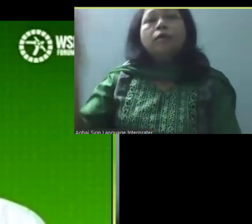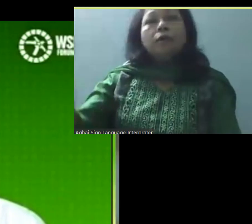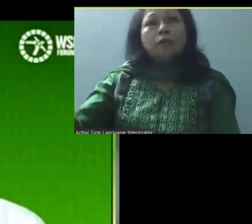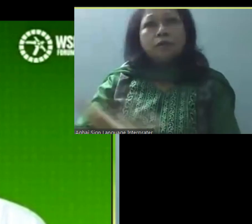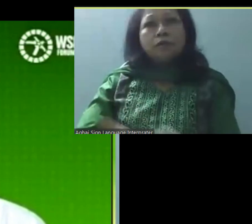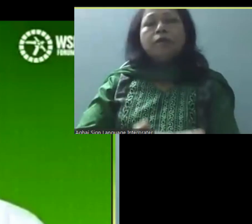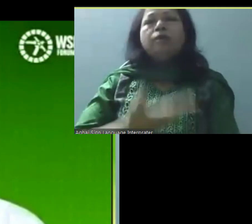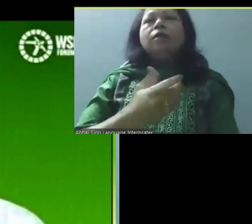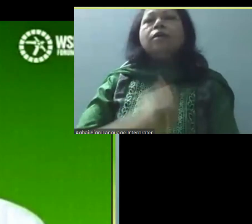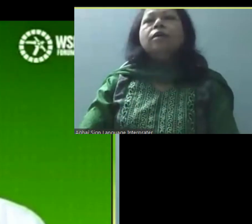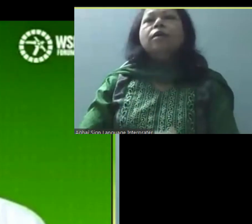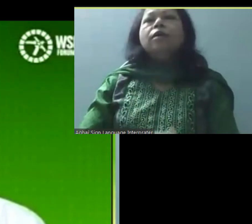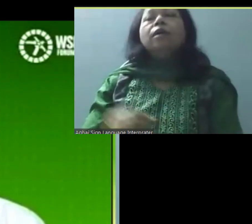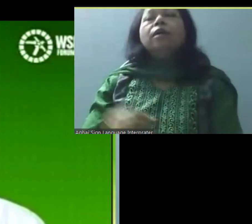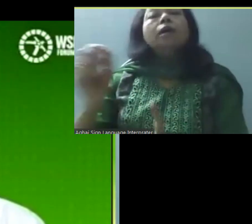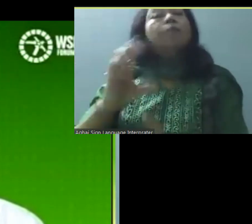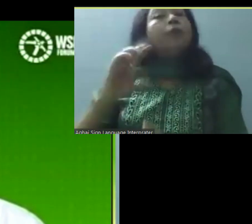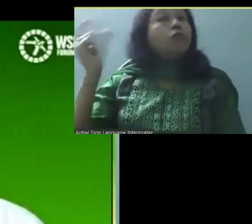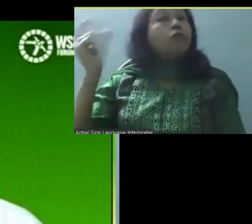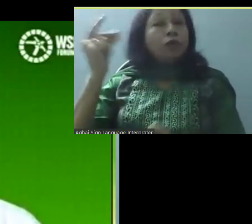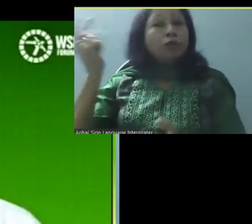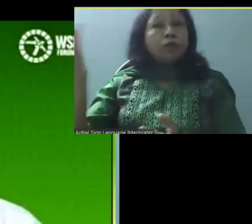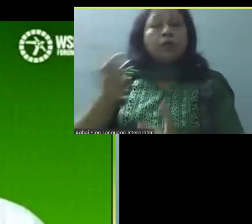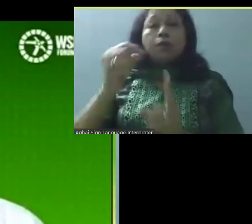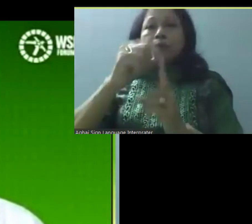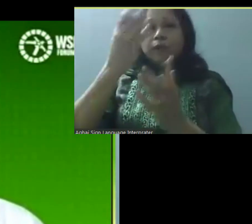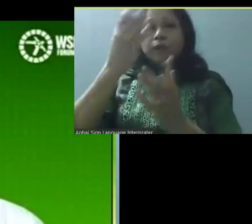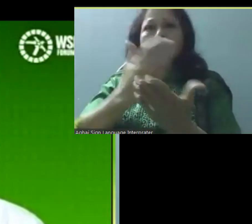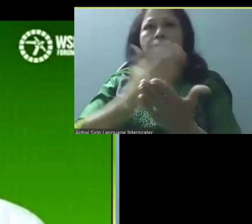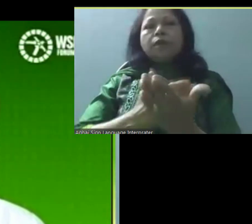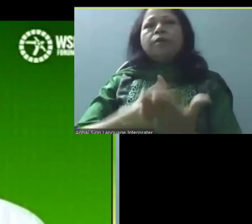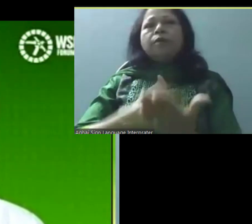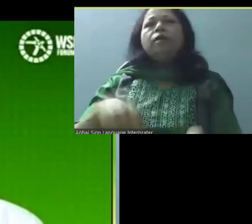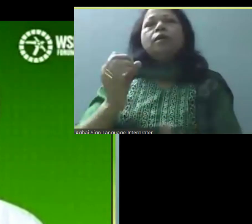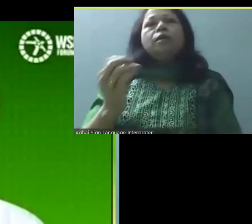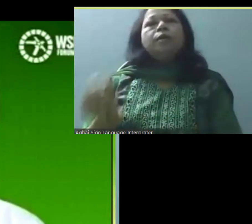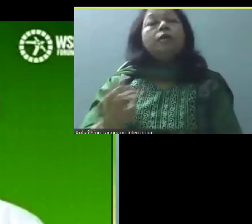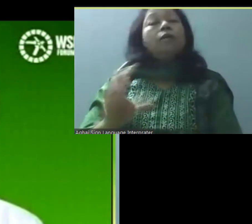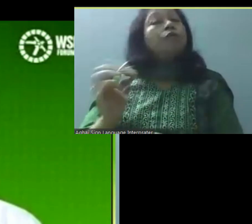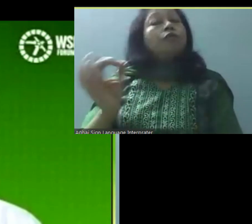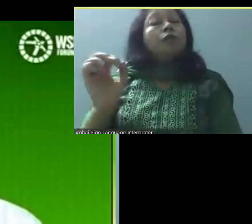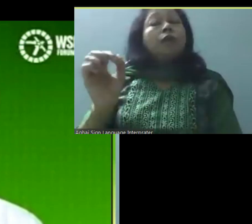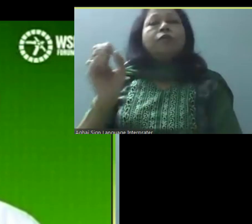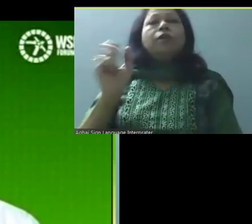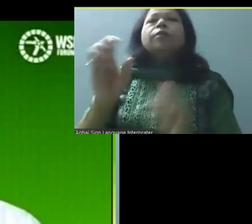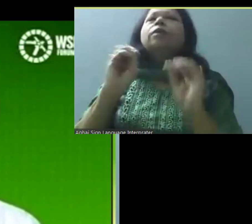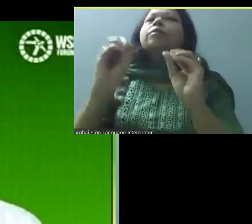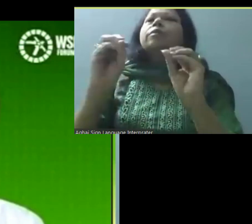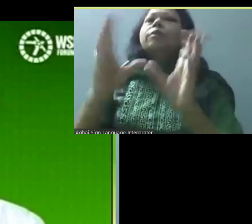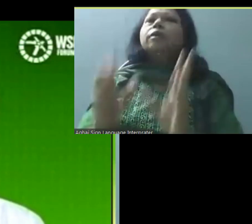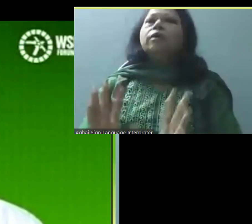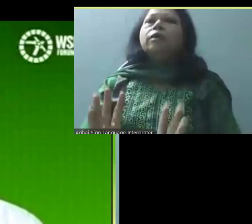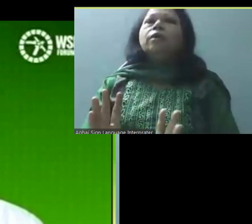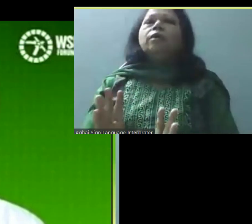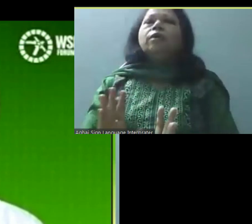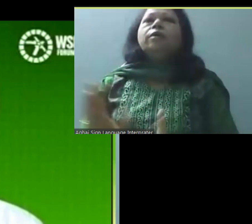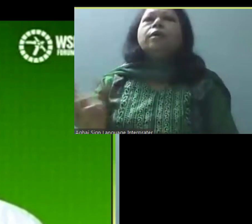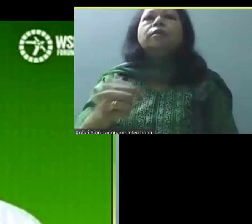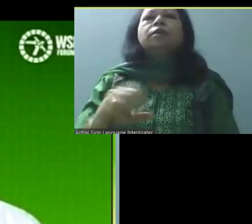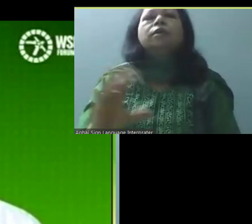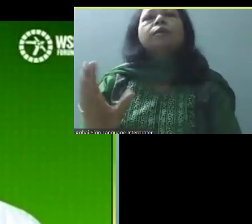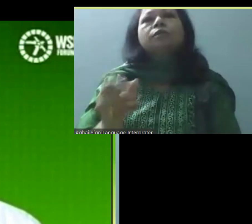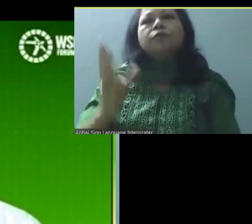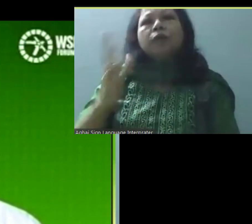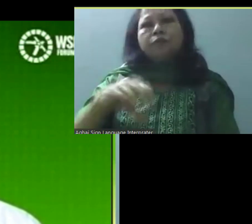resilient pandemic emergency policies and practices that can be implemented to support people with disabilities through the use of digital tech